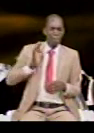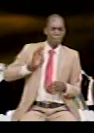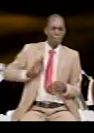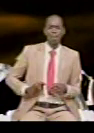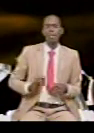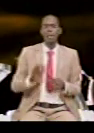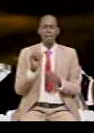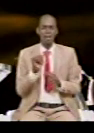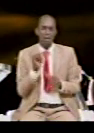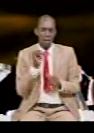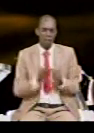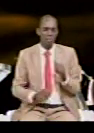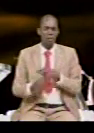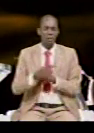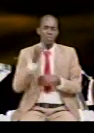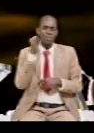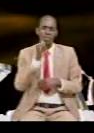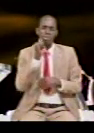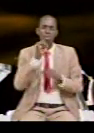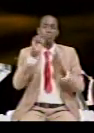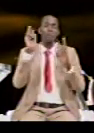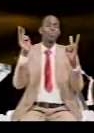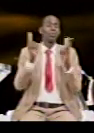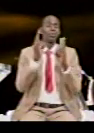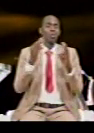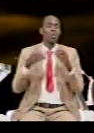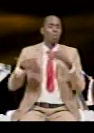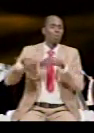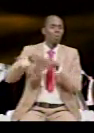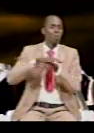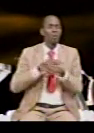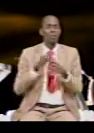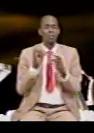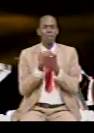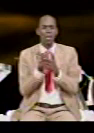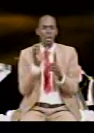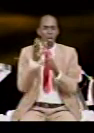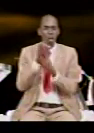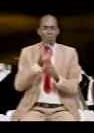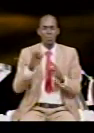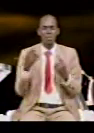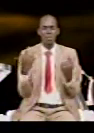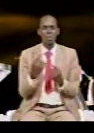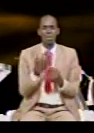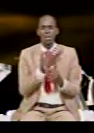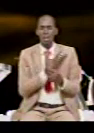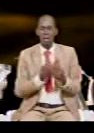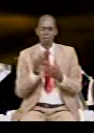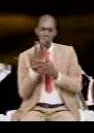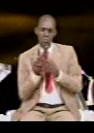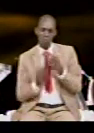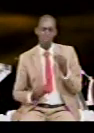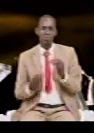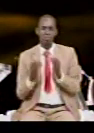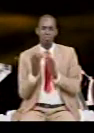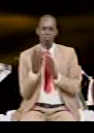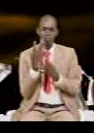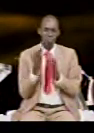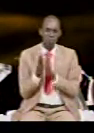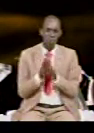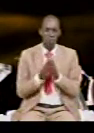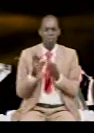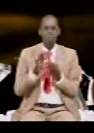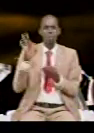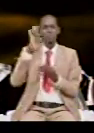day, daily victory over besetting sins and lukewarm spirit in Jesus'